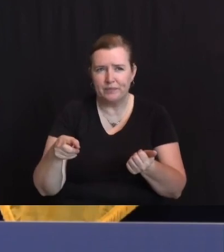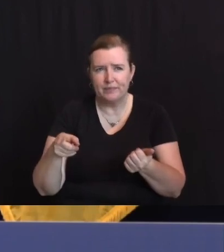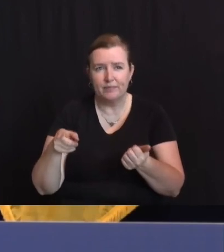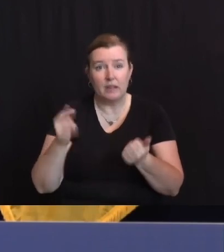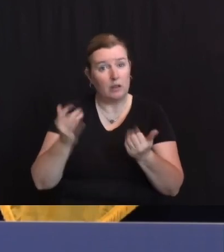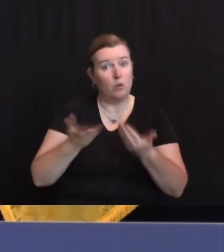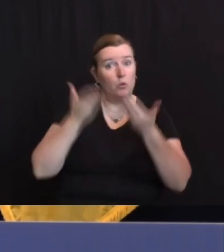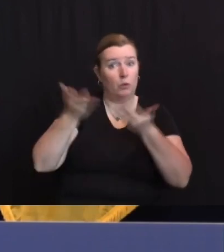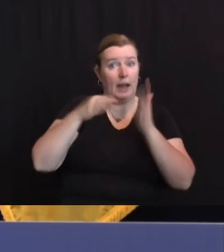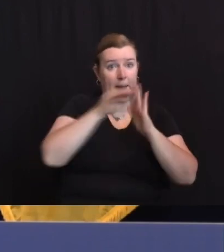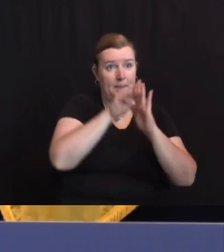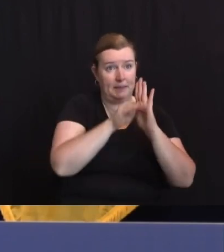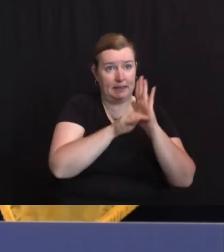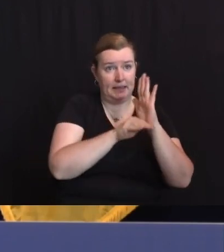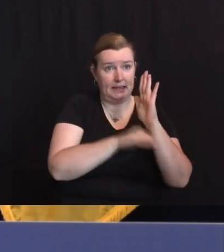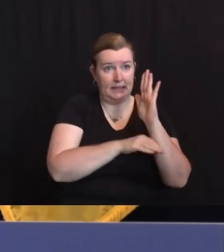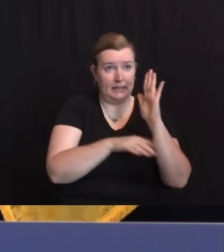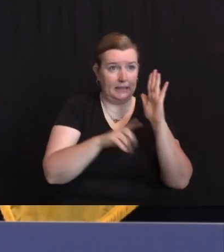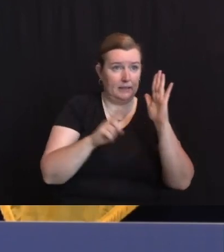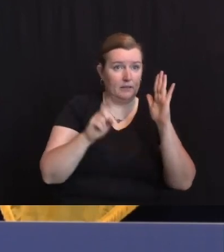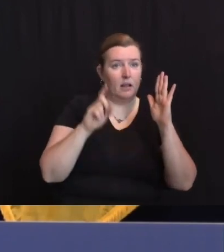to